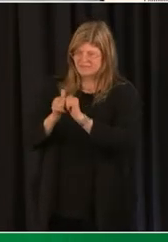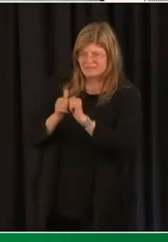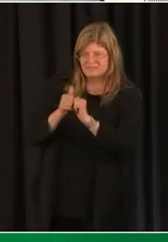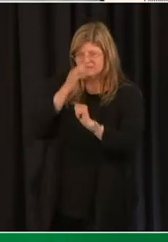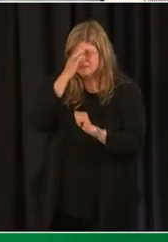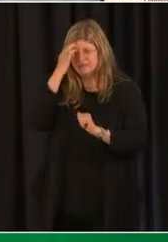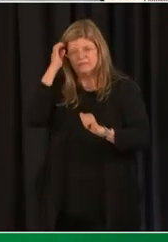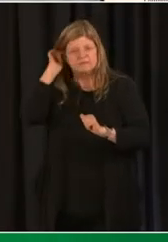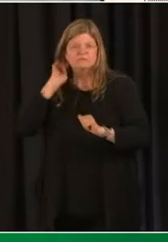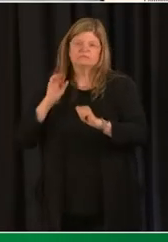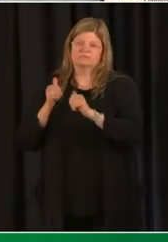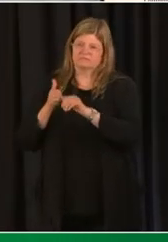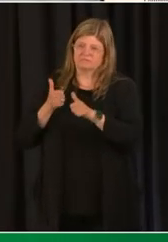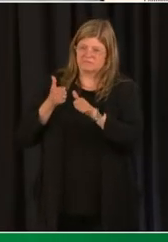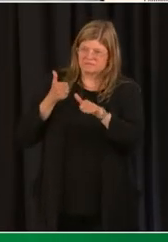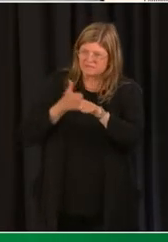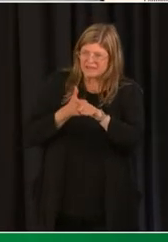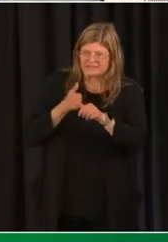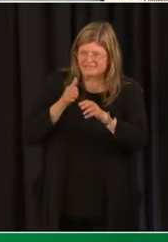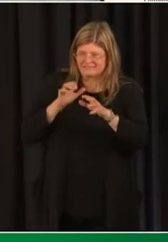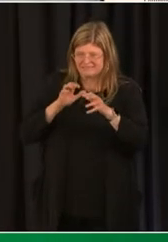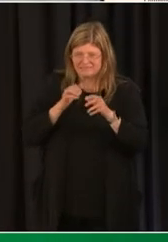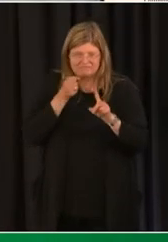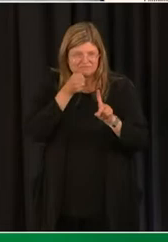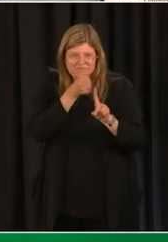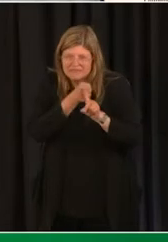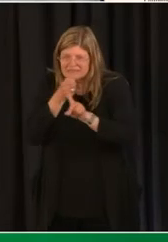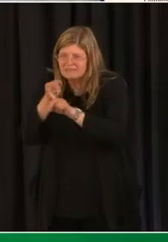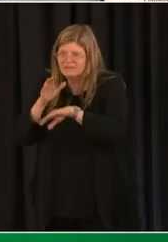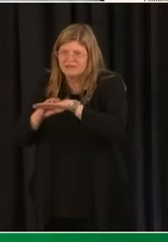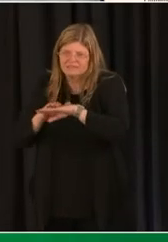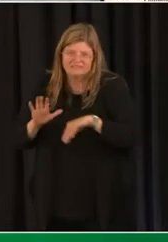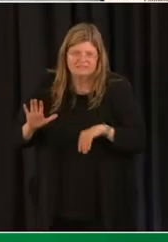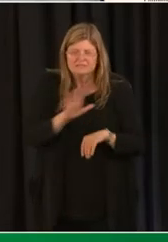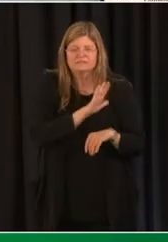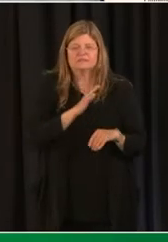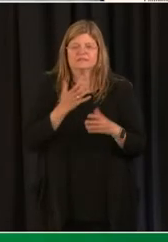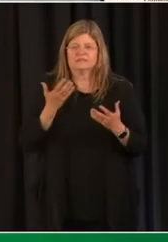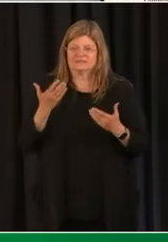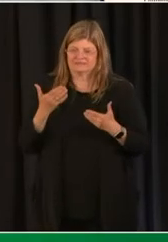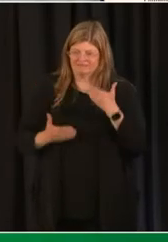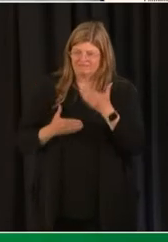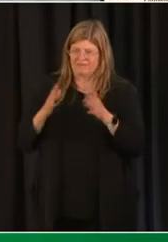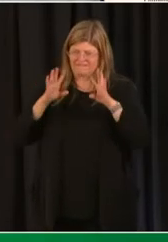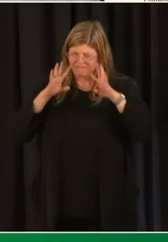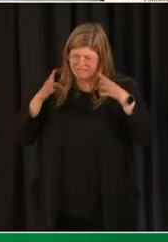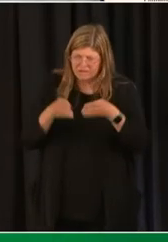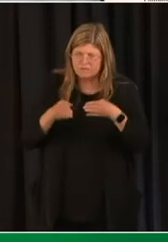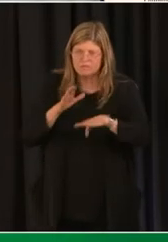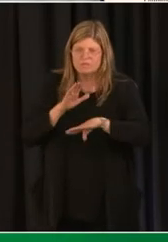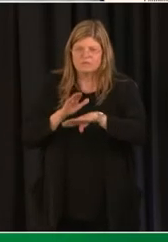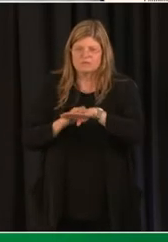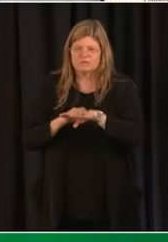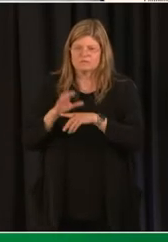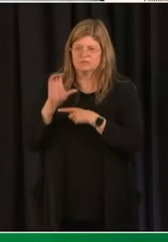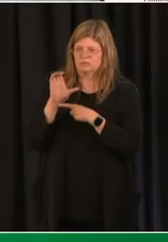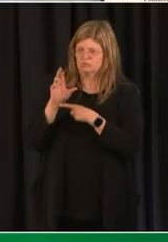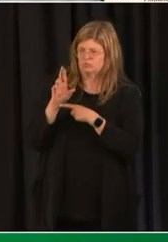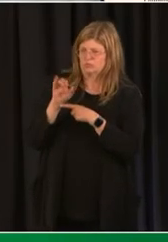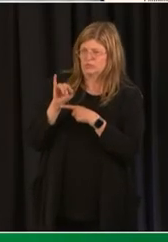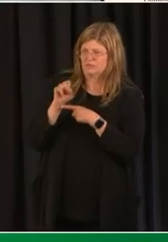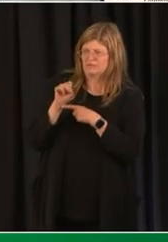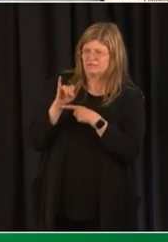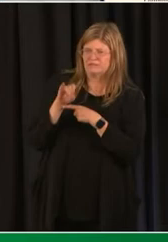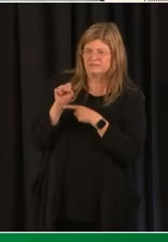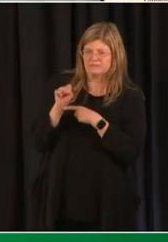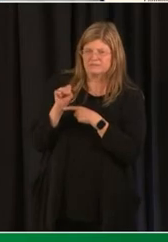hit the ground running and focus on the crises. And the challenges in